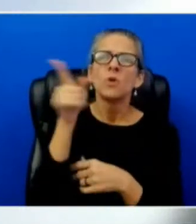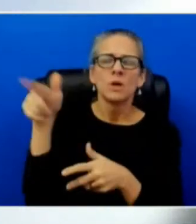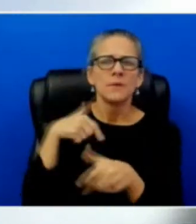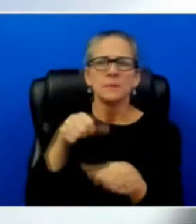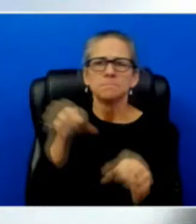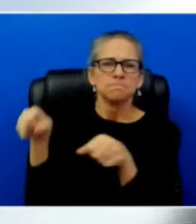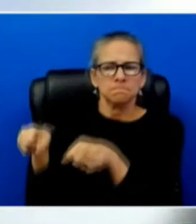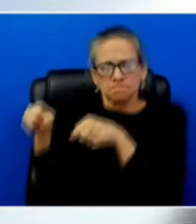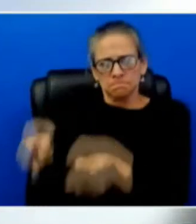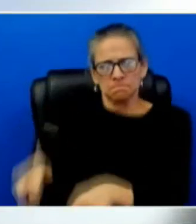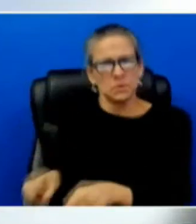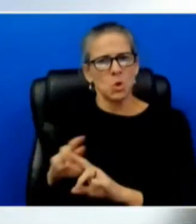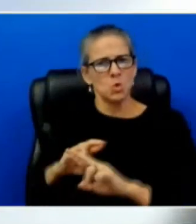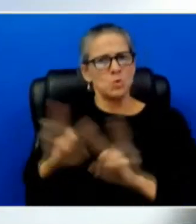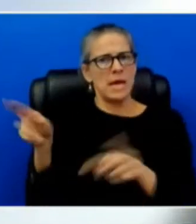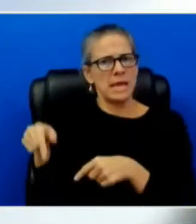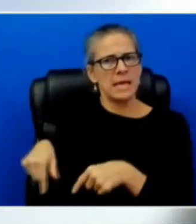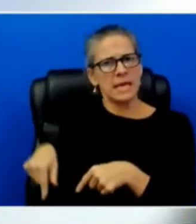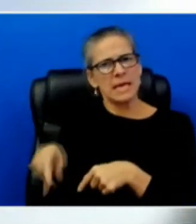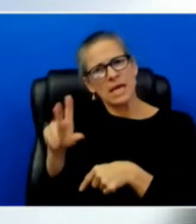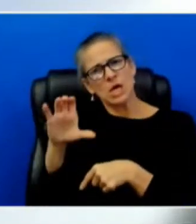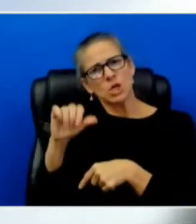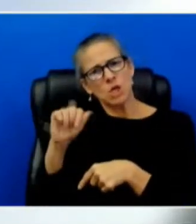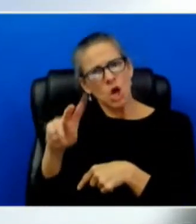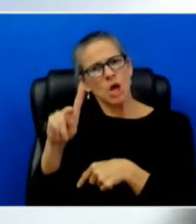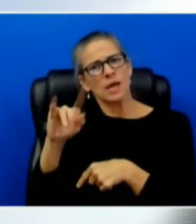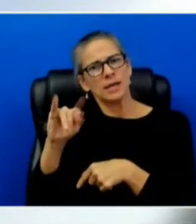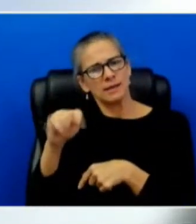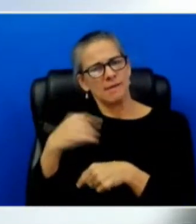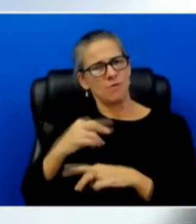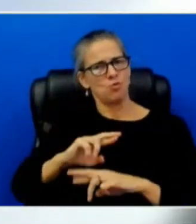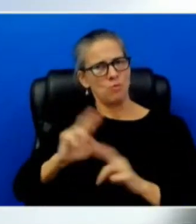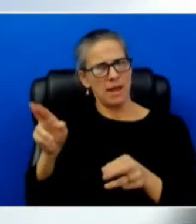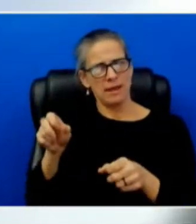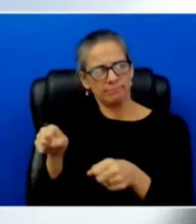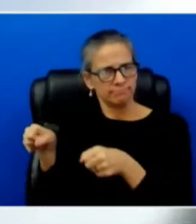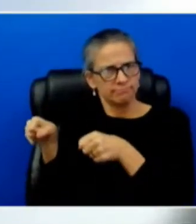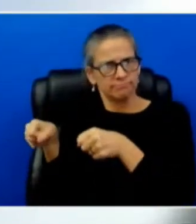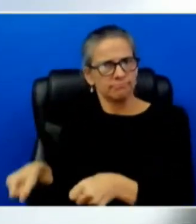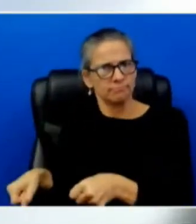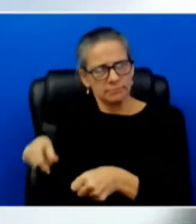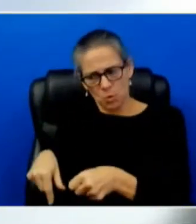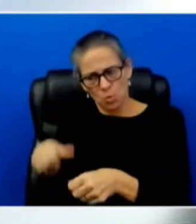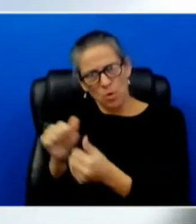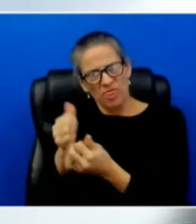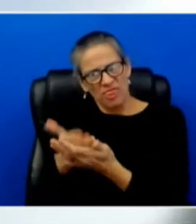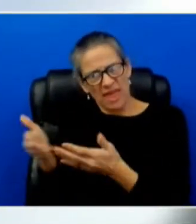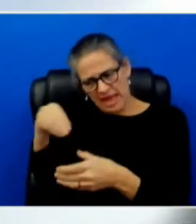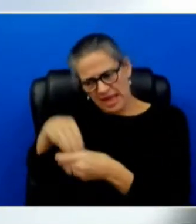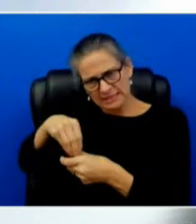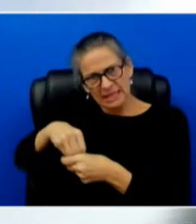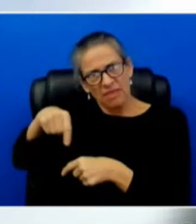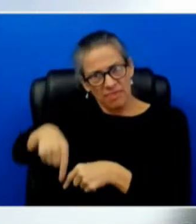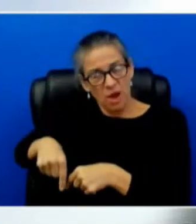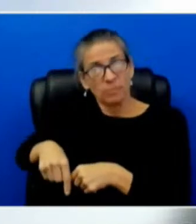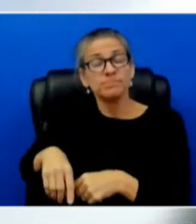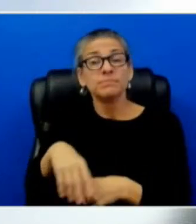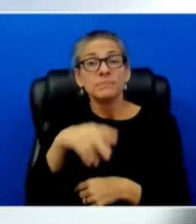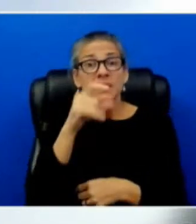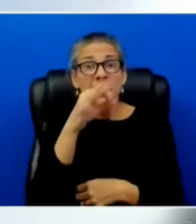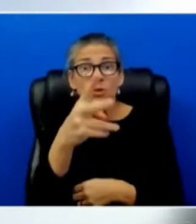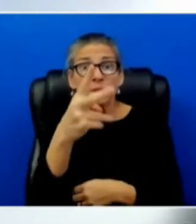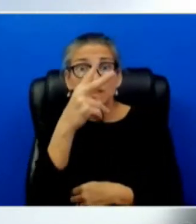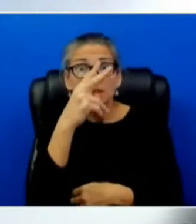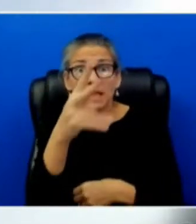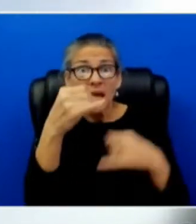governor already mentioned about downed power lines. I want to emphasize that as well. Don't touch them. Don't drive